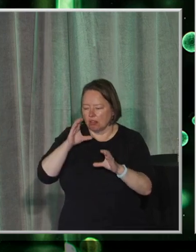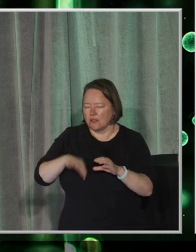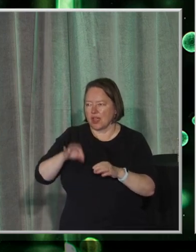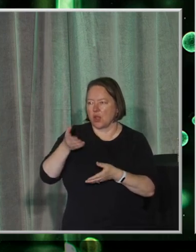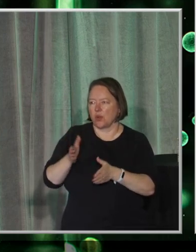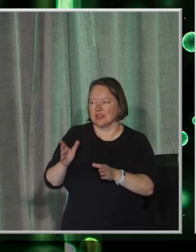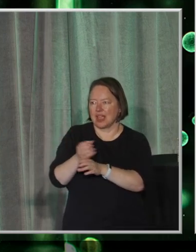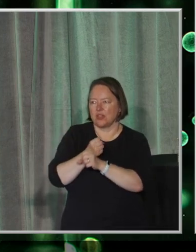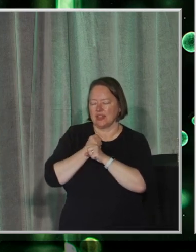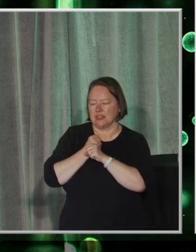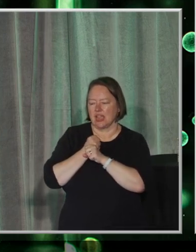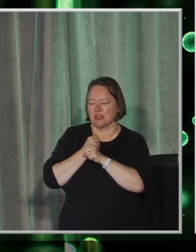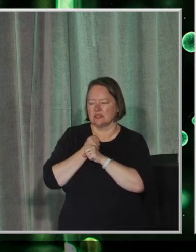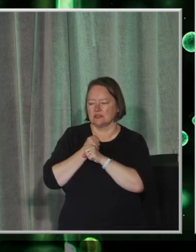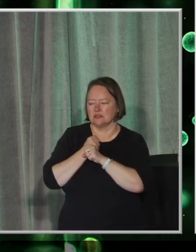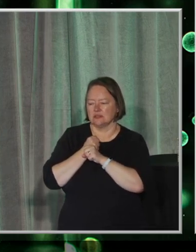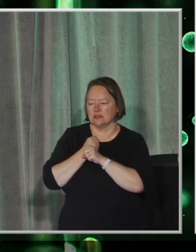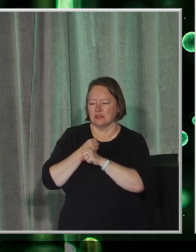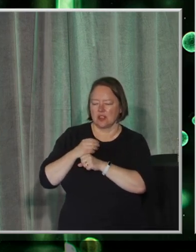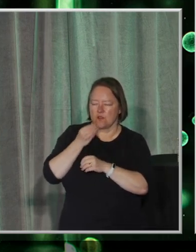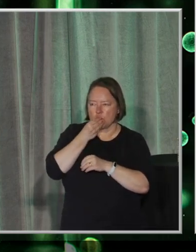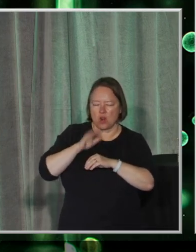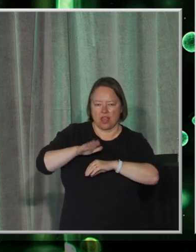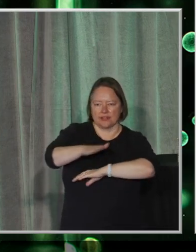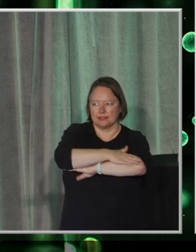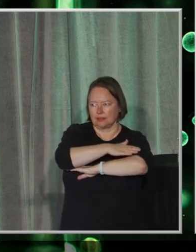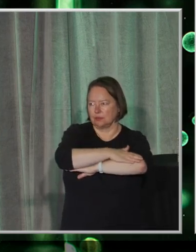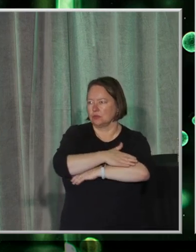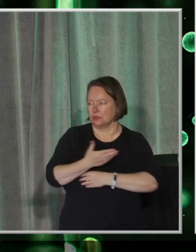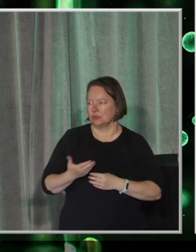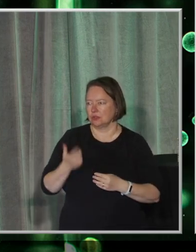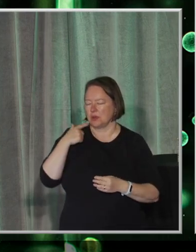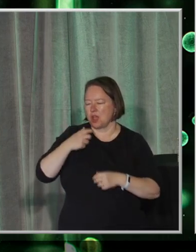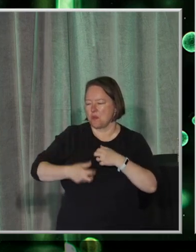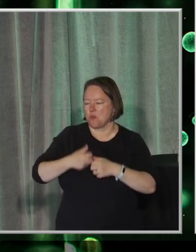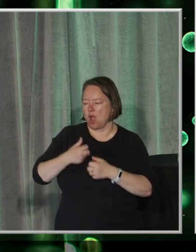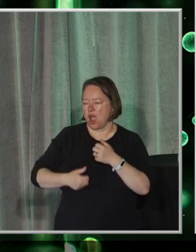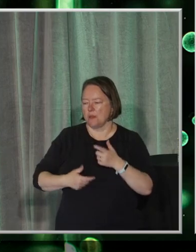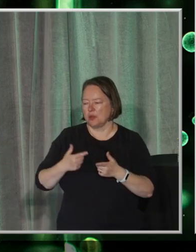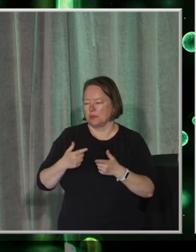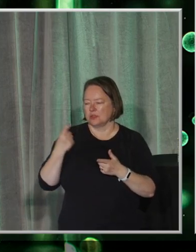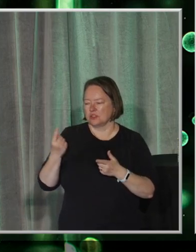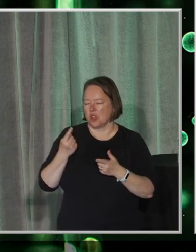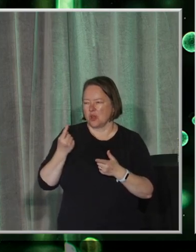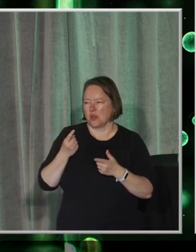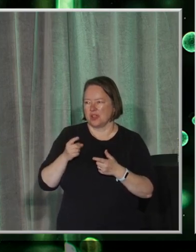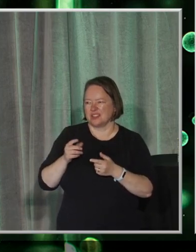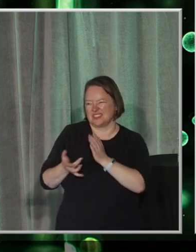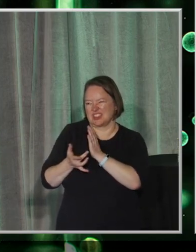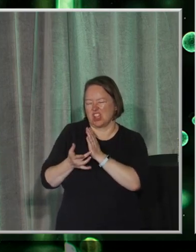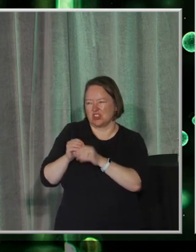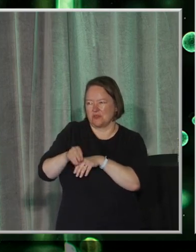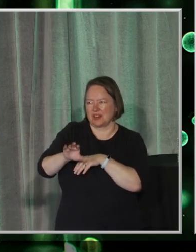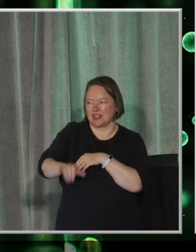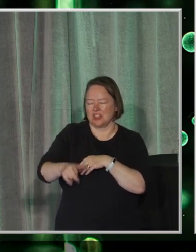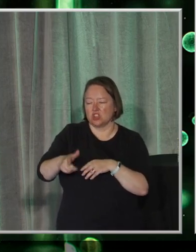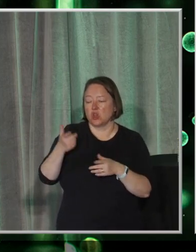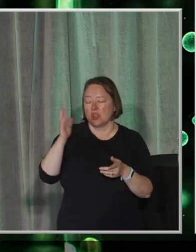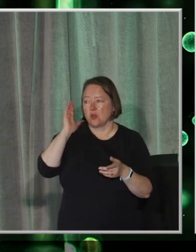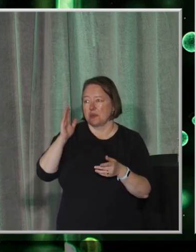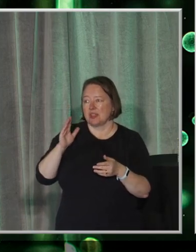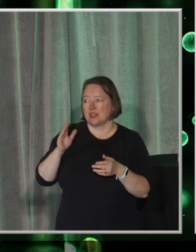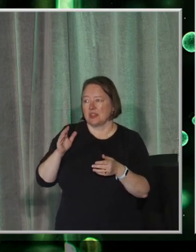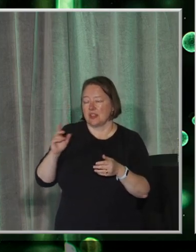they can get it to their tables always. But the problem of seasonality has always been affecting it. So this is going to be